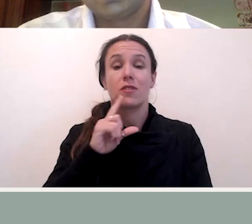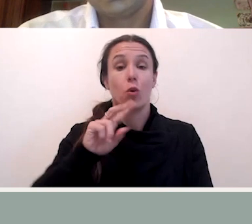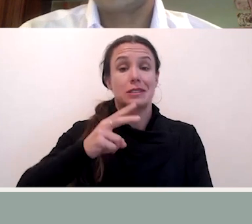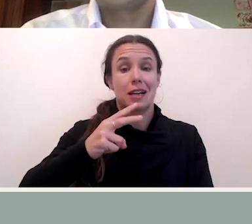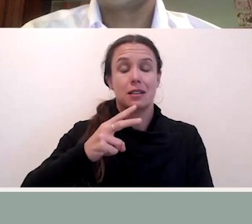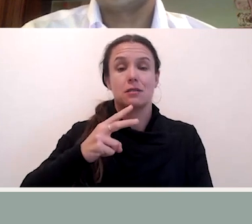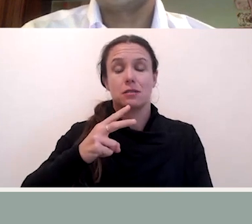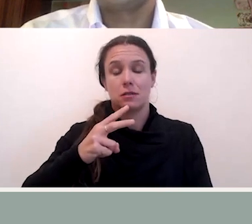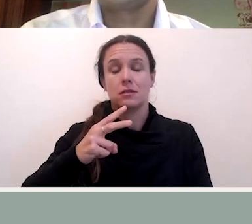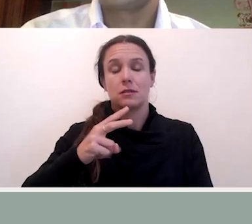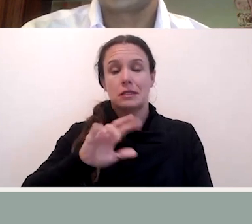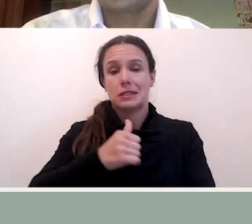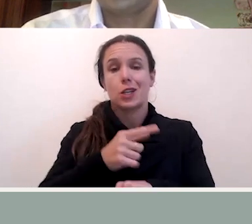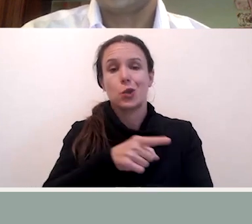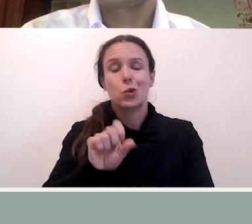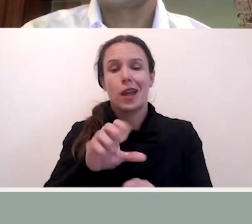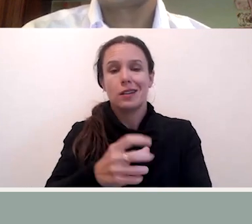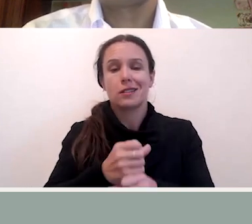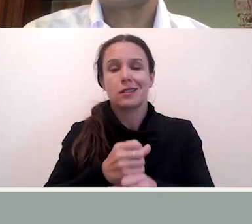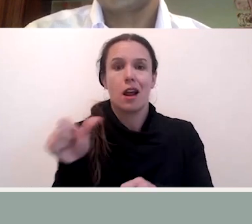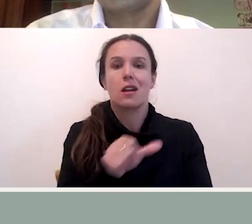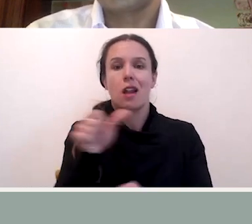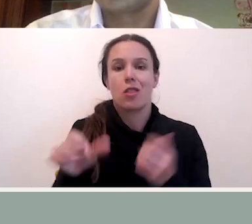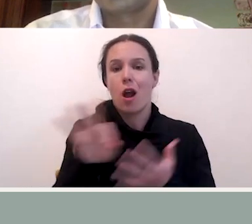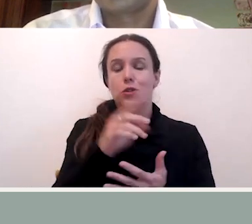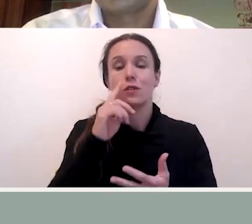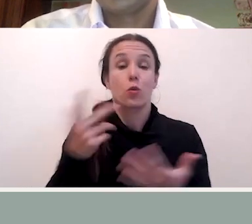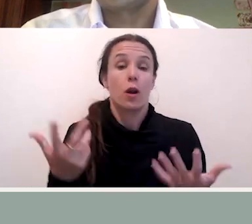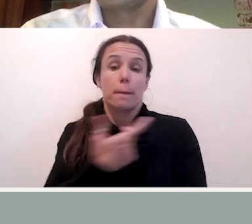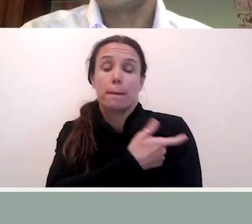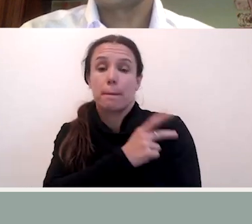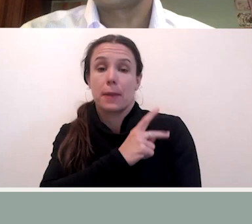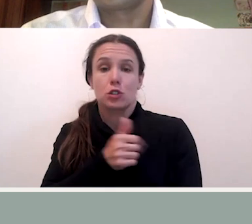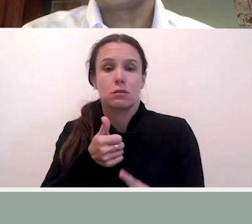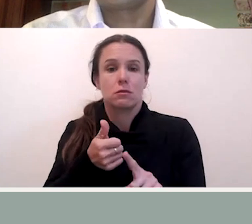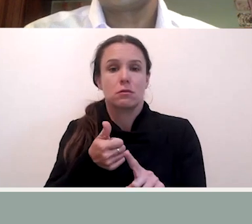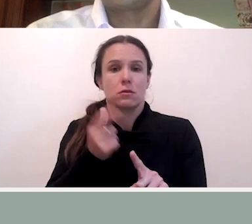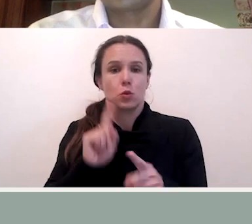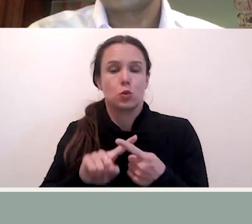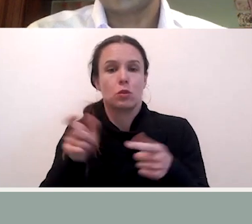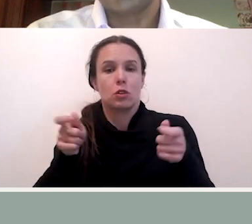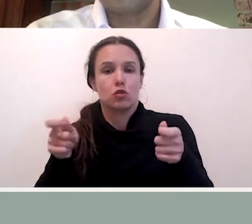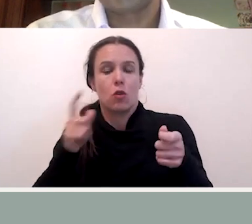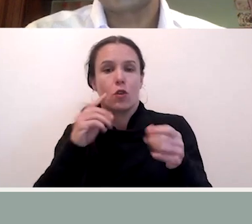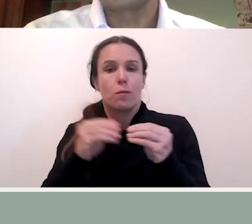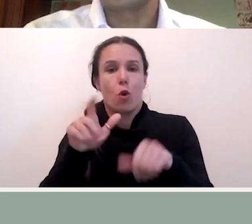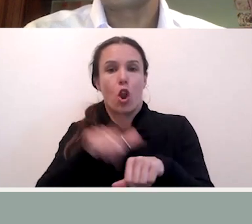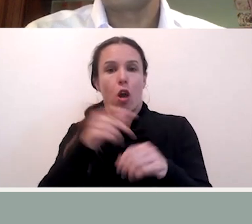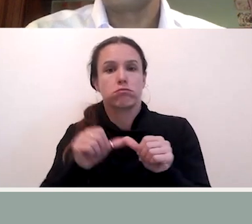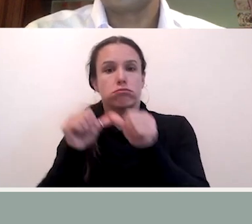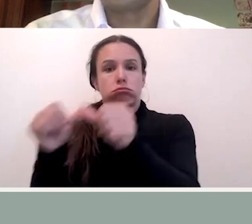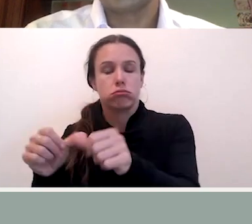setting. And you can get another option for patients in controlling the disease for a longer period of time. So you